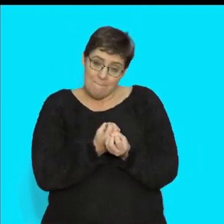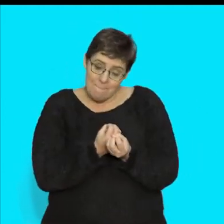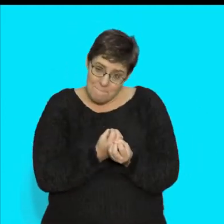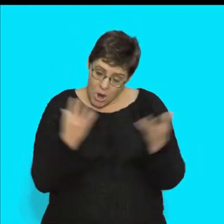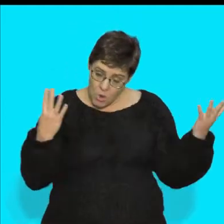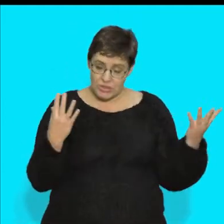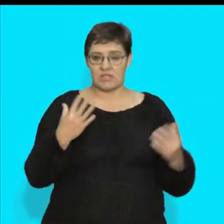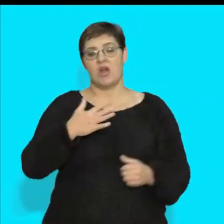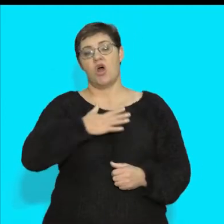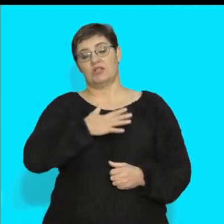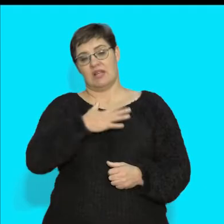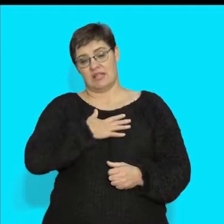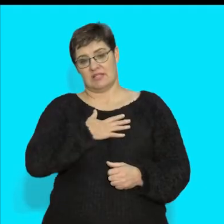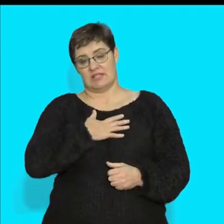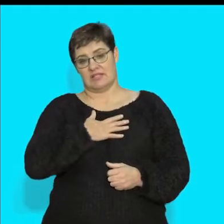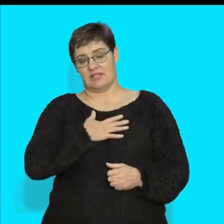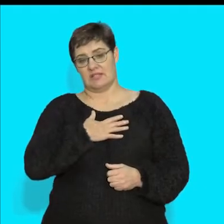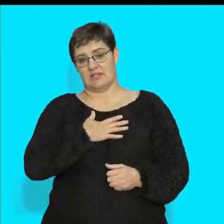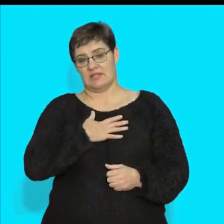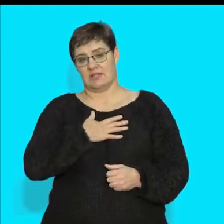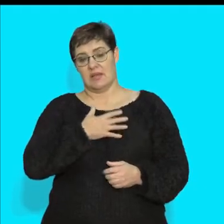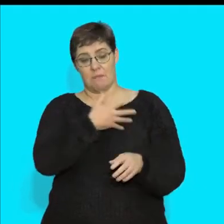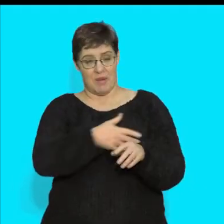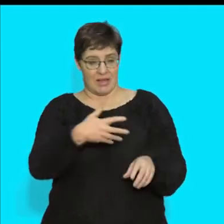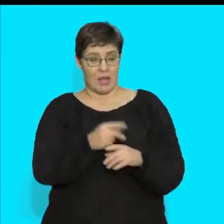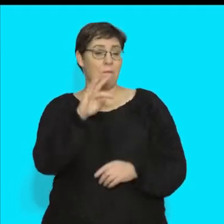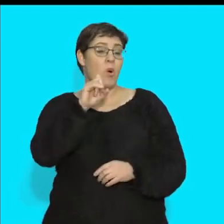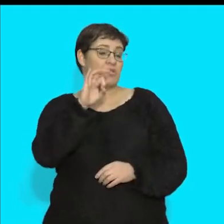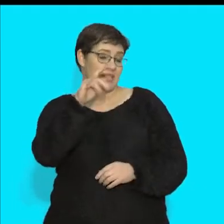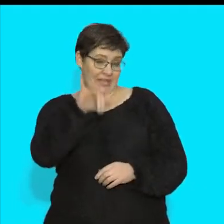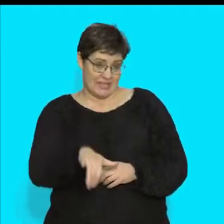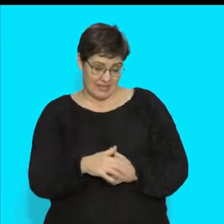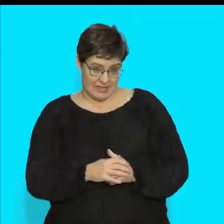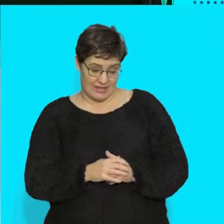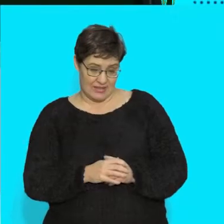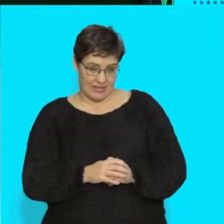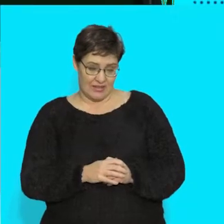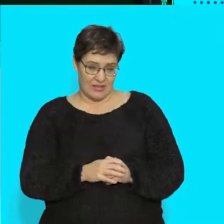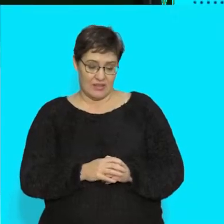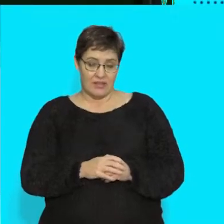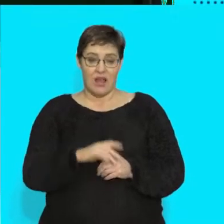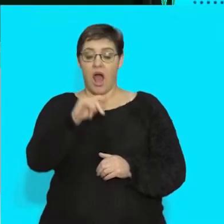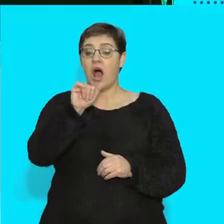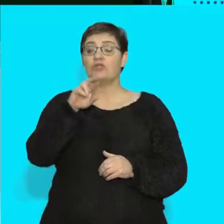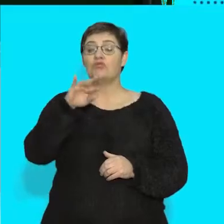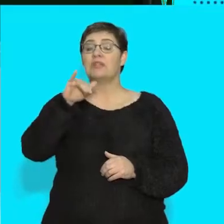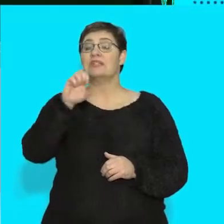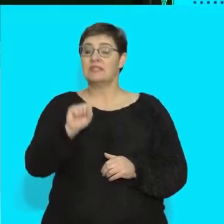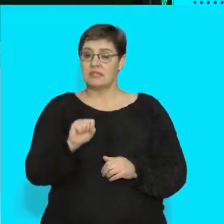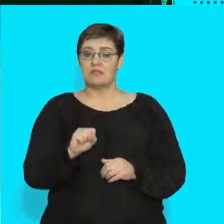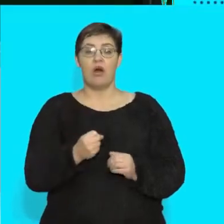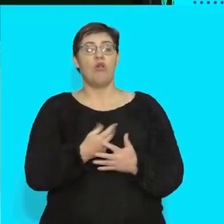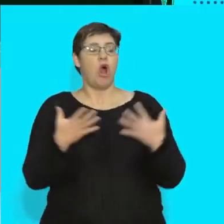mostly oxygenated blood. Okay. Also what will happen is, guys, arteries are under